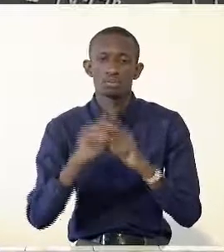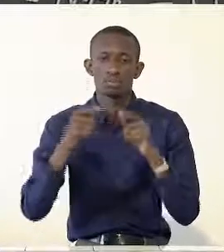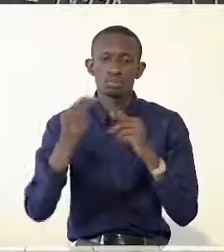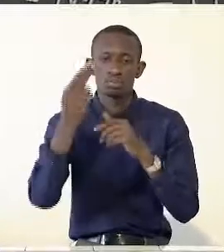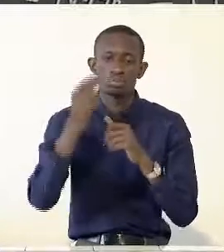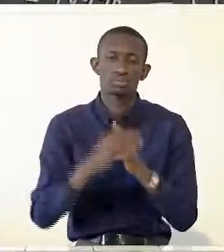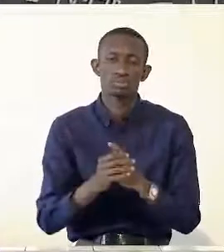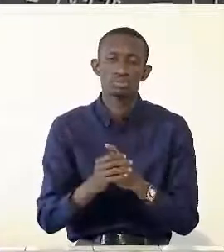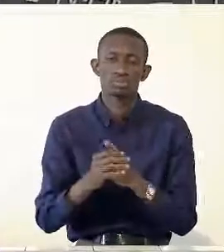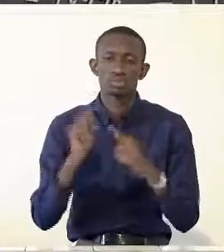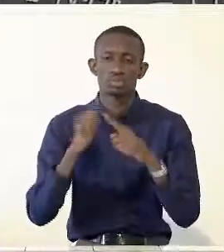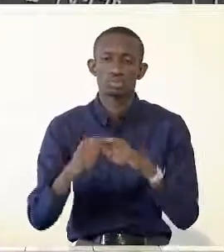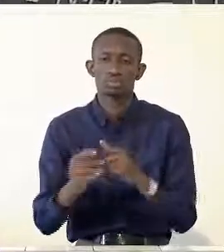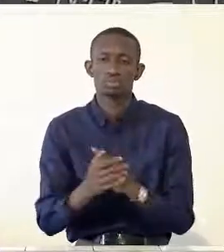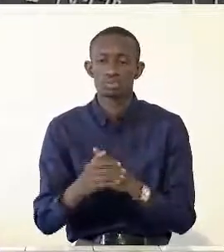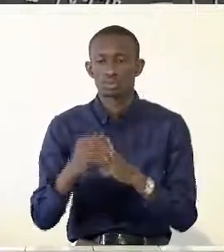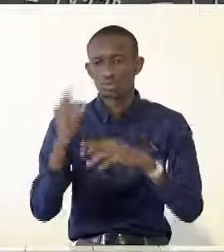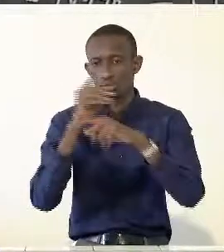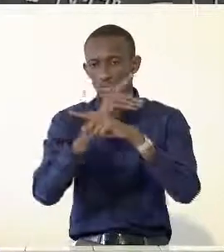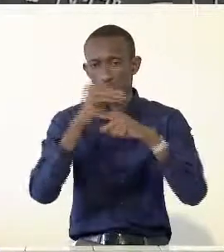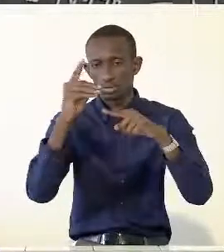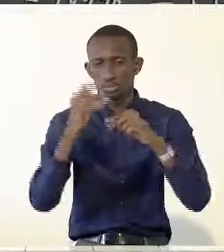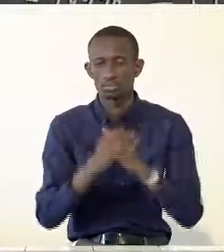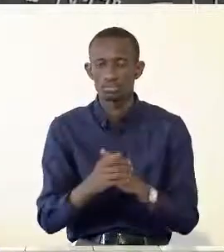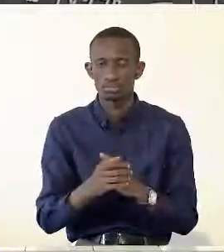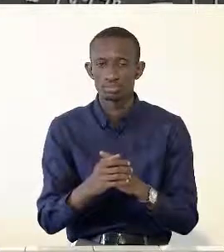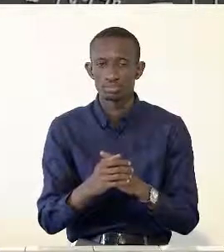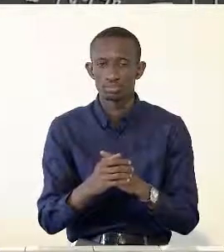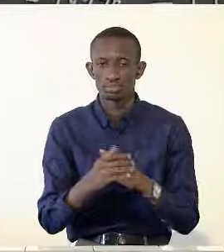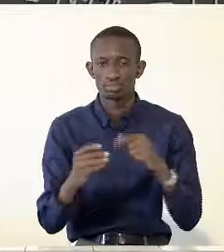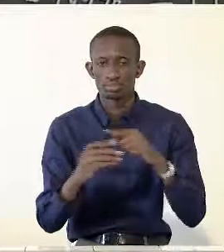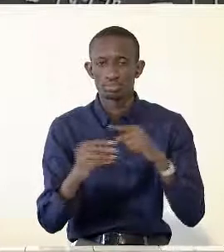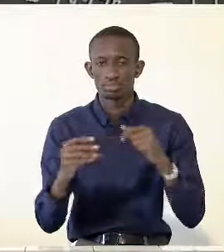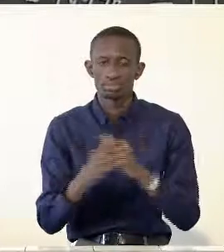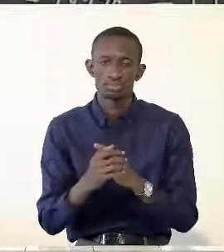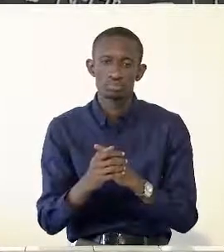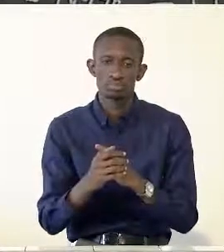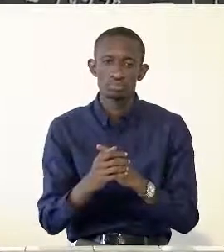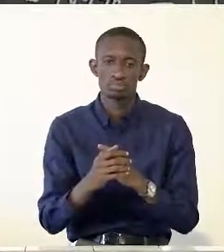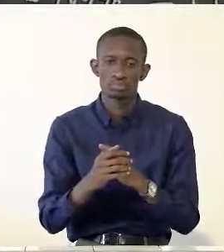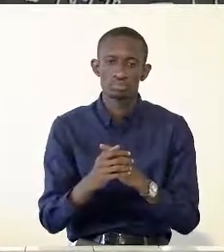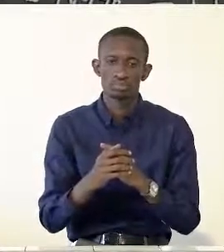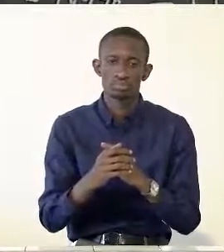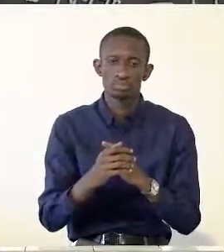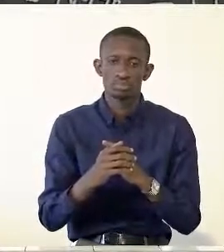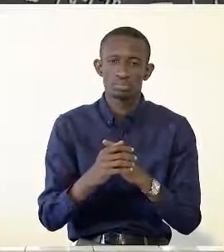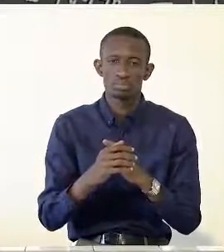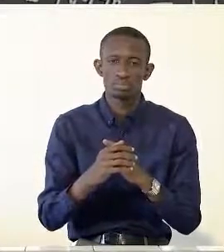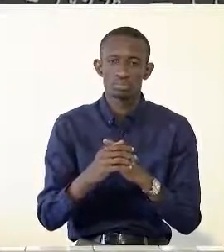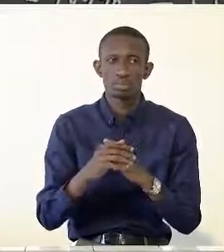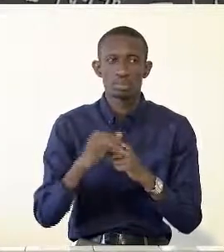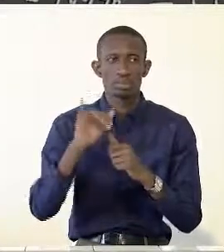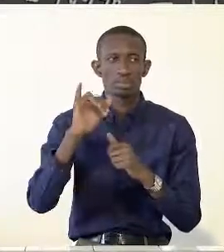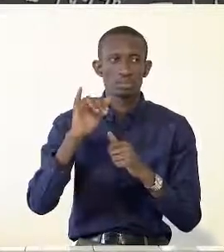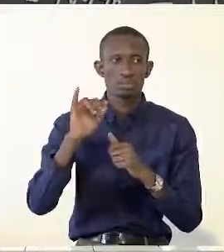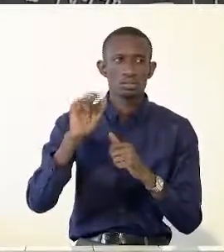the derivative of tan inverse of x dx, which is equal